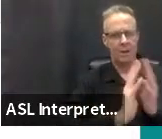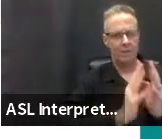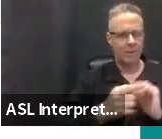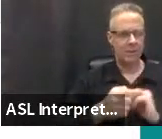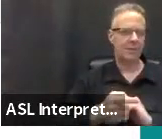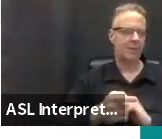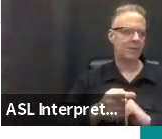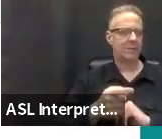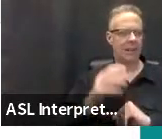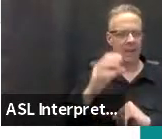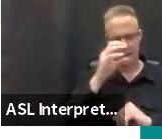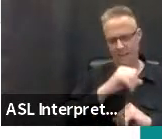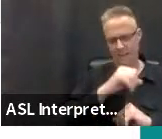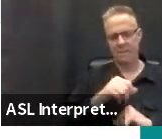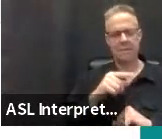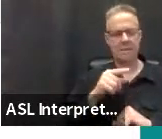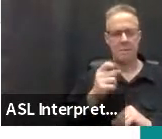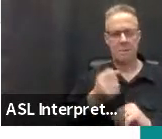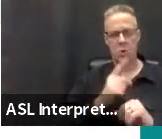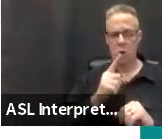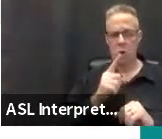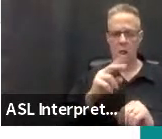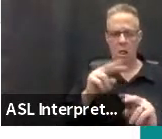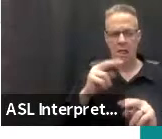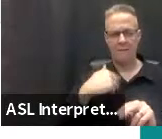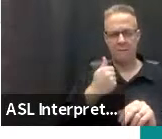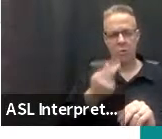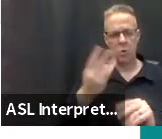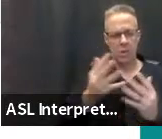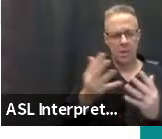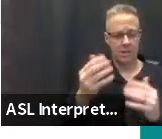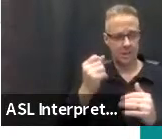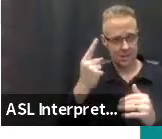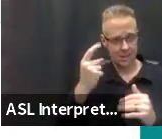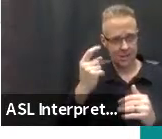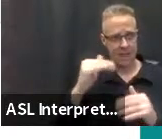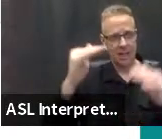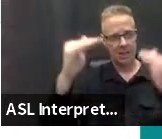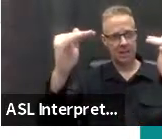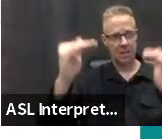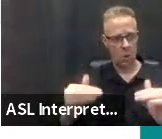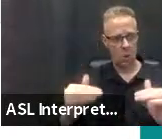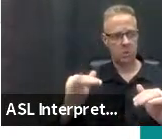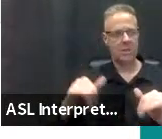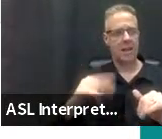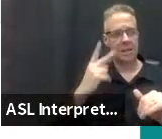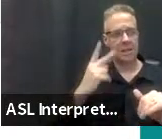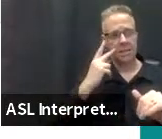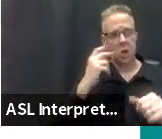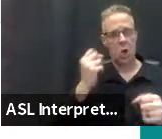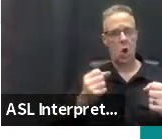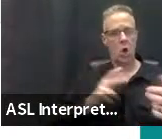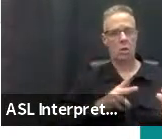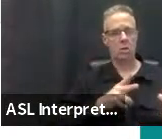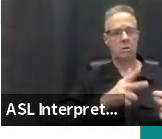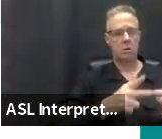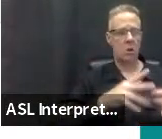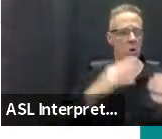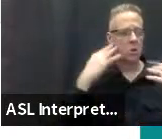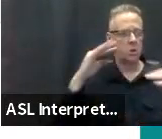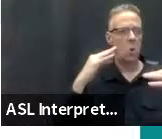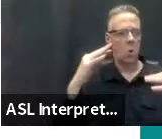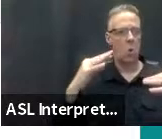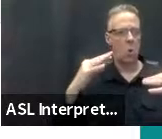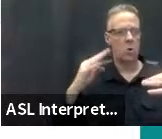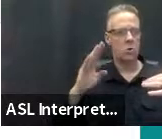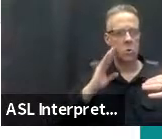two, I guess there's a few things to think about here. One is, this is down low, so the sound from the car is on the deck below, it's going to bounce off the